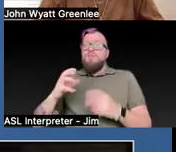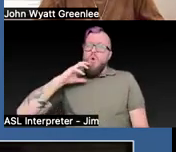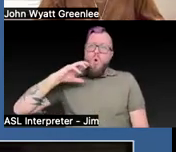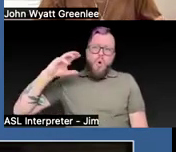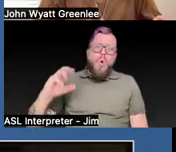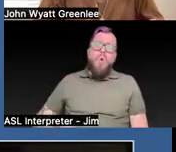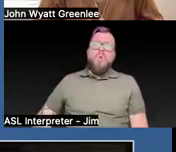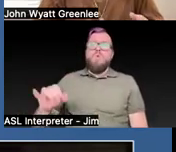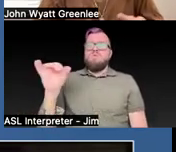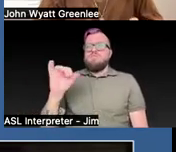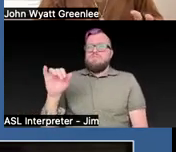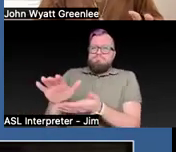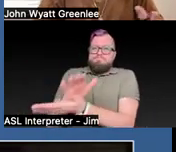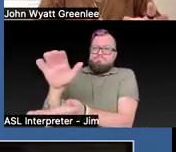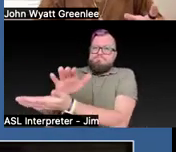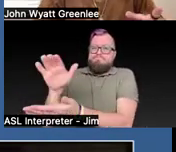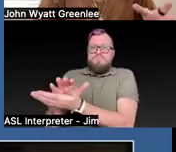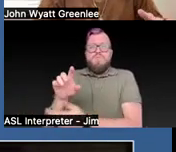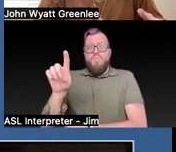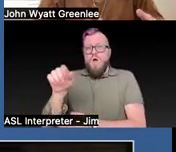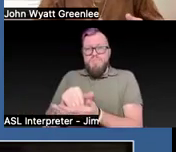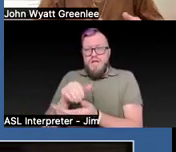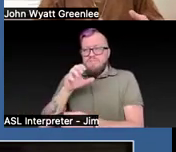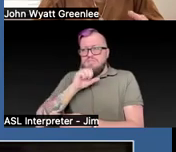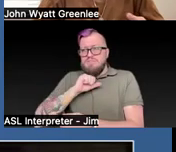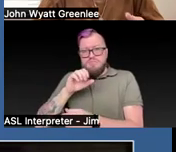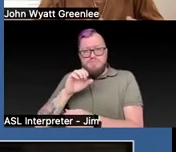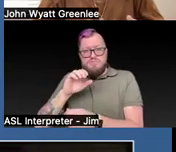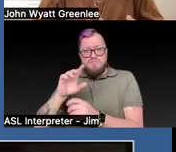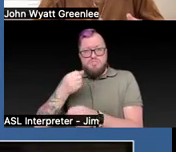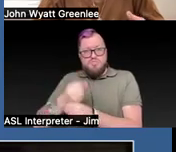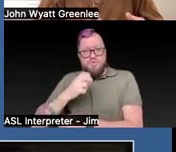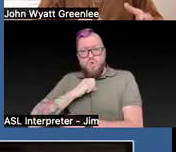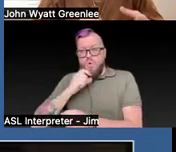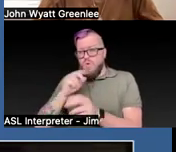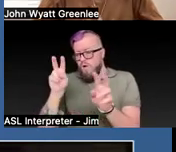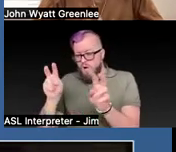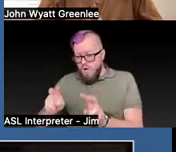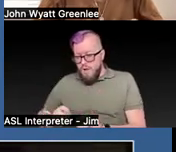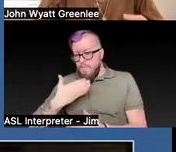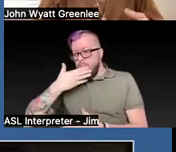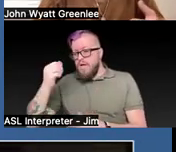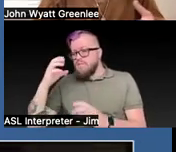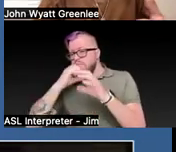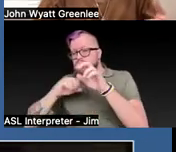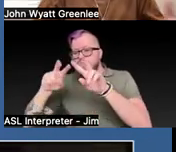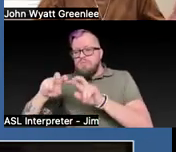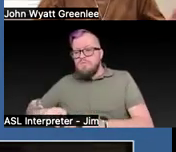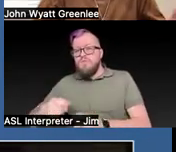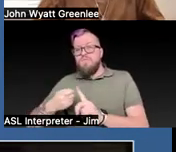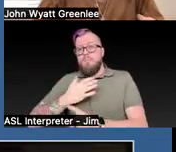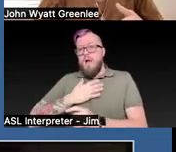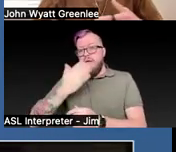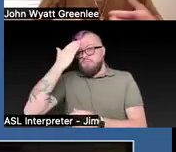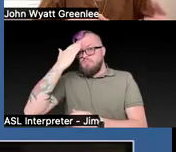1,000-year-old documents and reading them and trying to make my best assessment from what I know about what they mean and